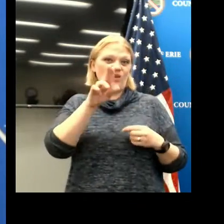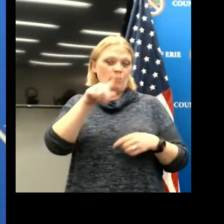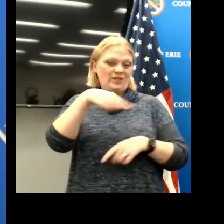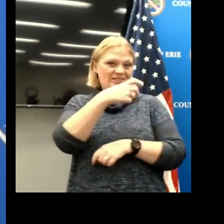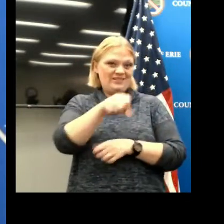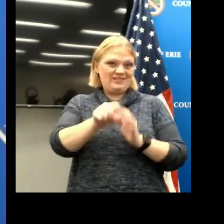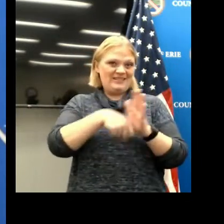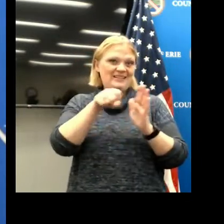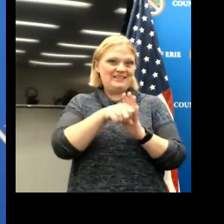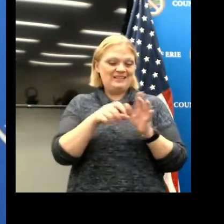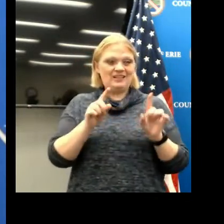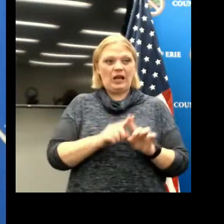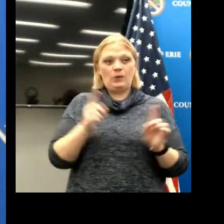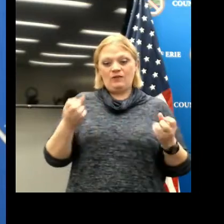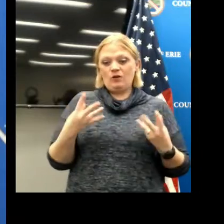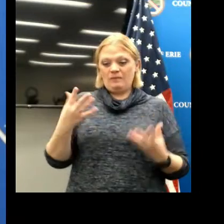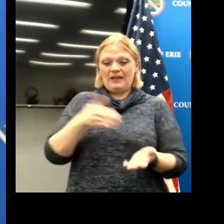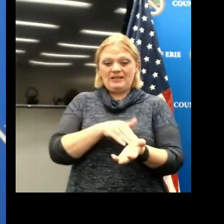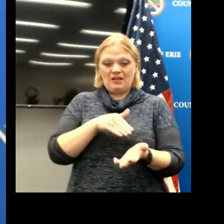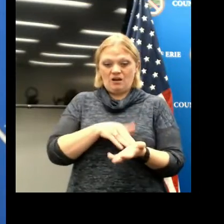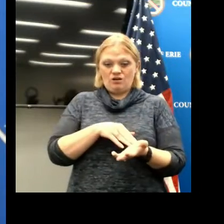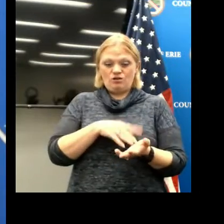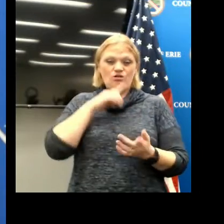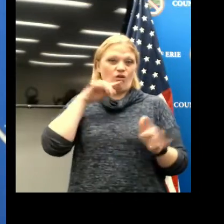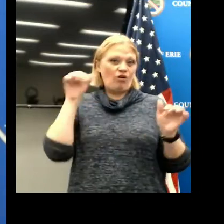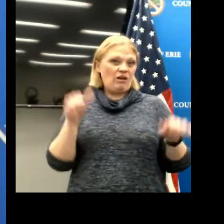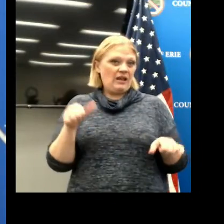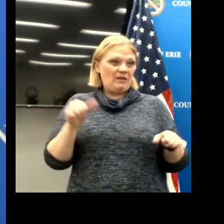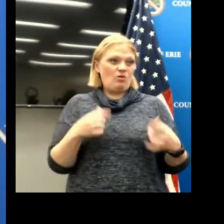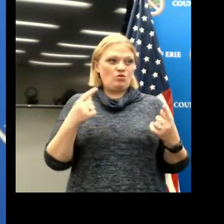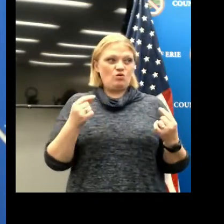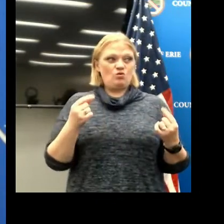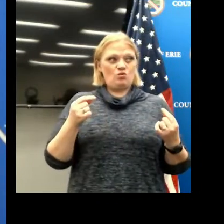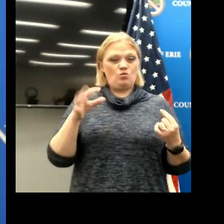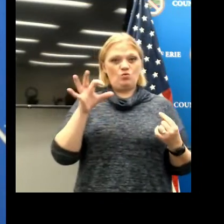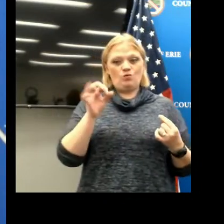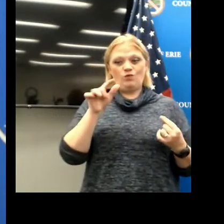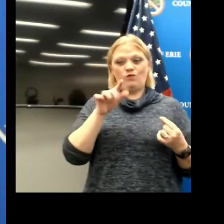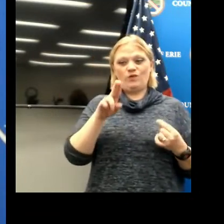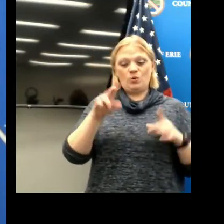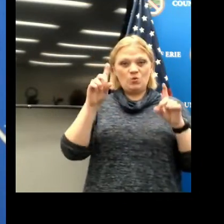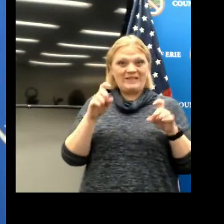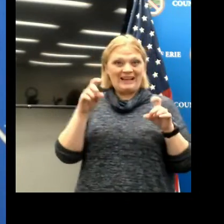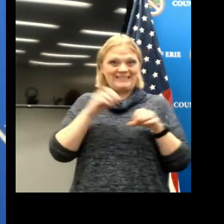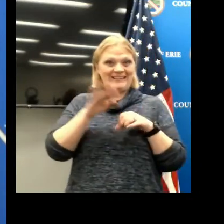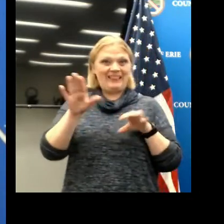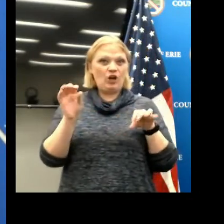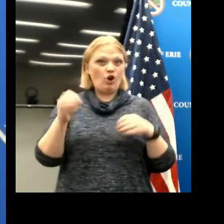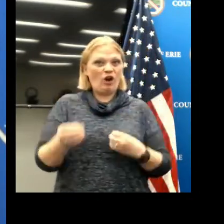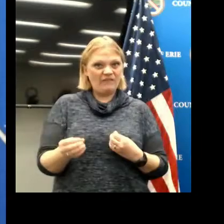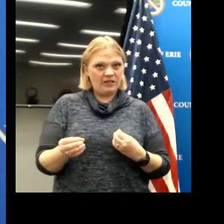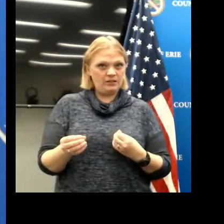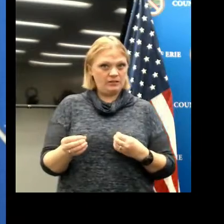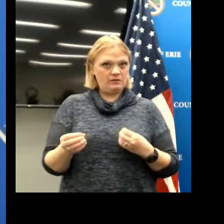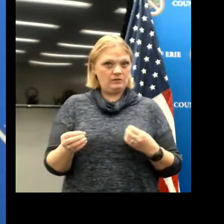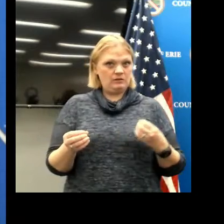However, what many healthcare providers are able to do flu testing in their offices.